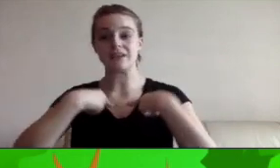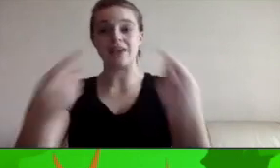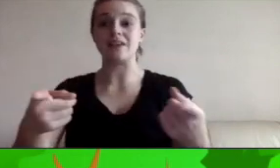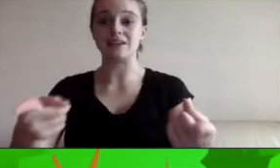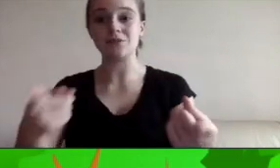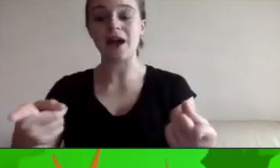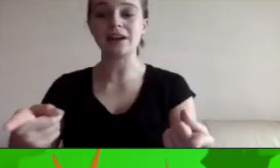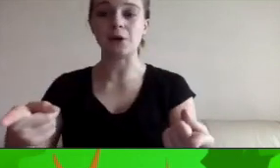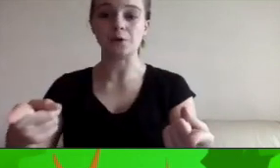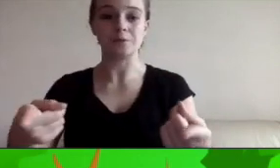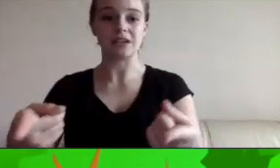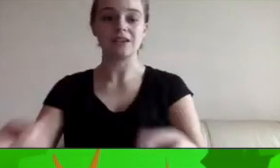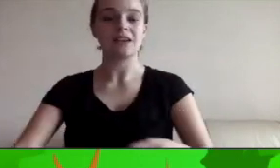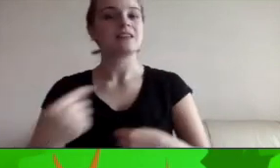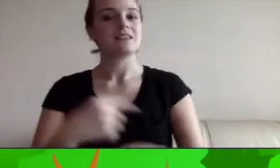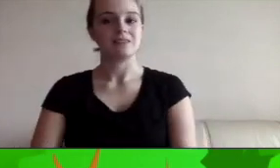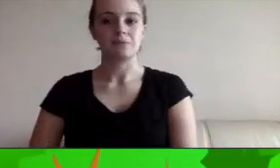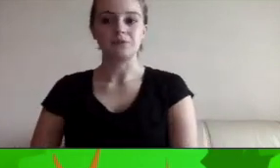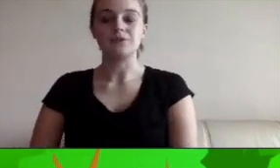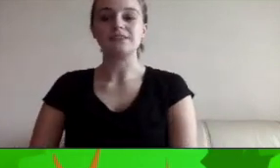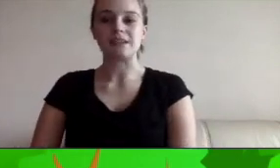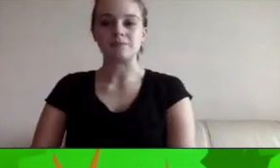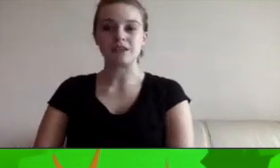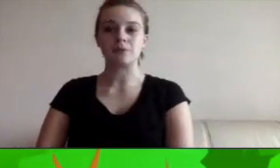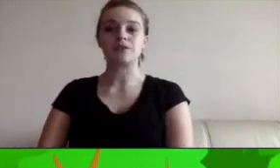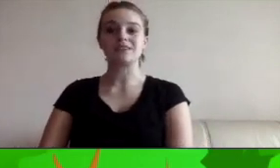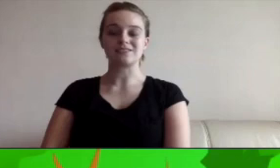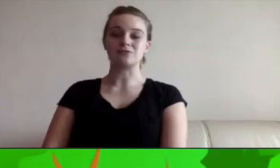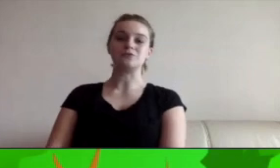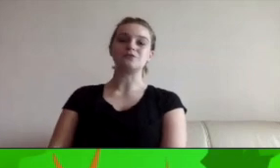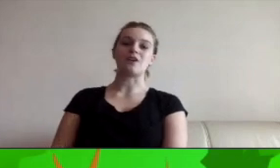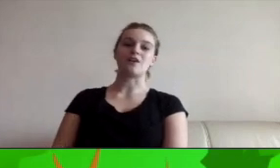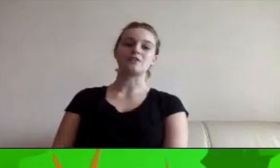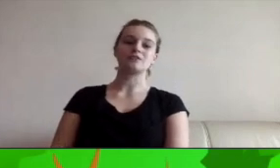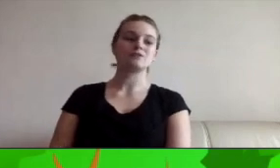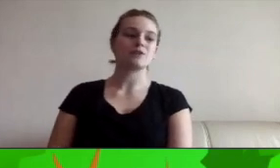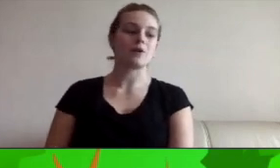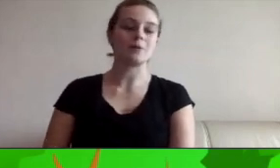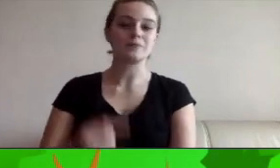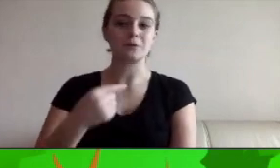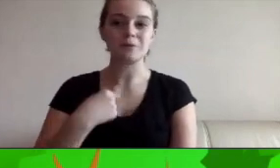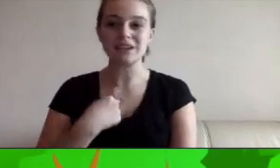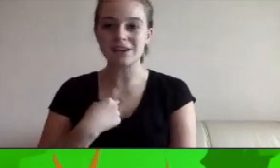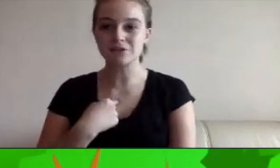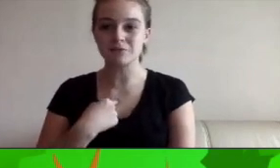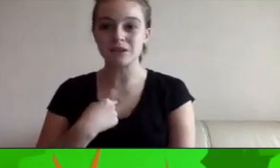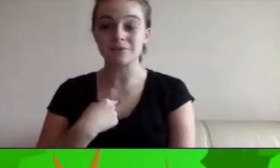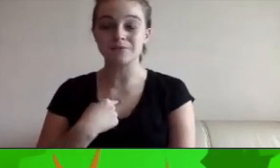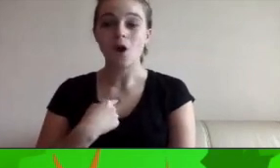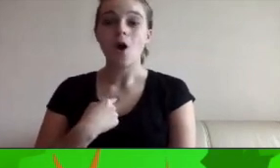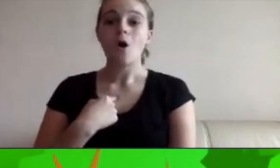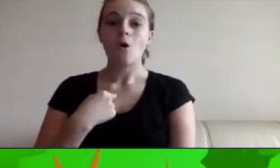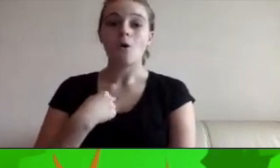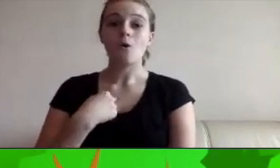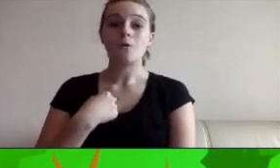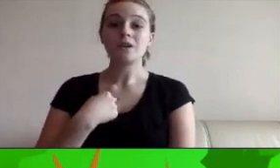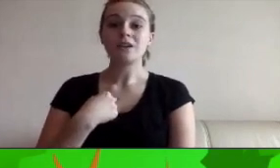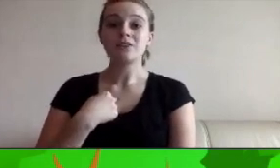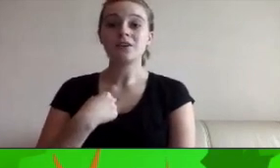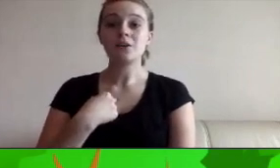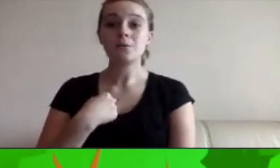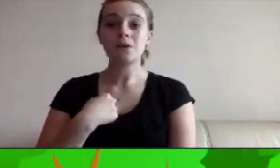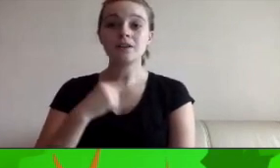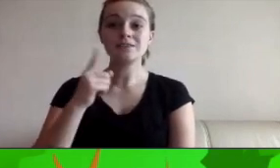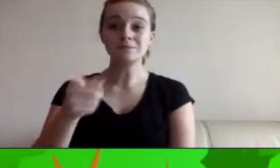sang something and then you echoed me we'll do the same thing with this new song so repeat after me oh